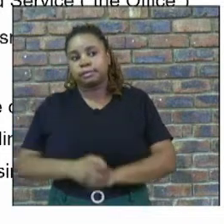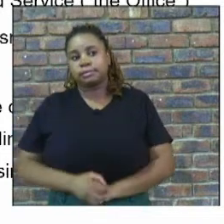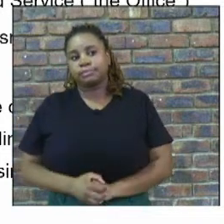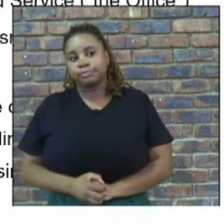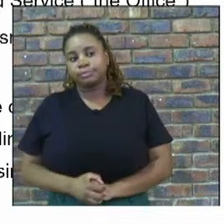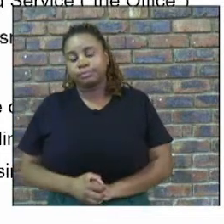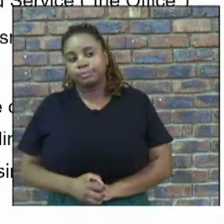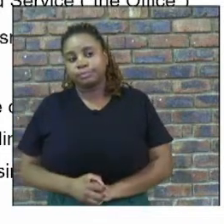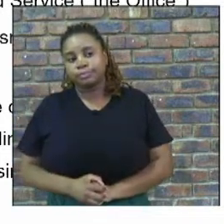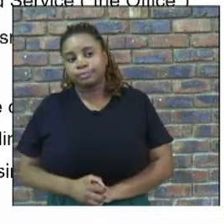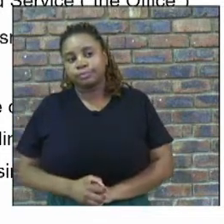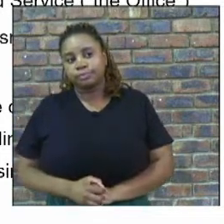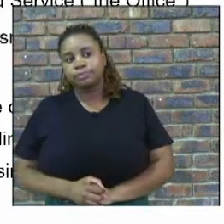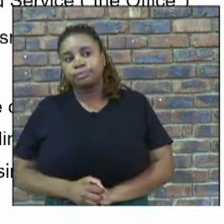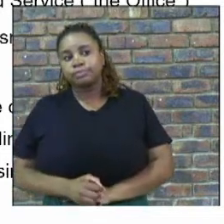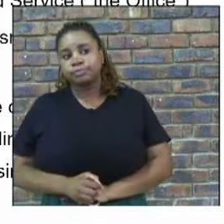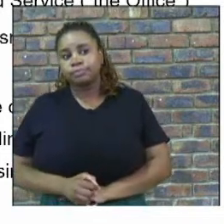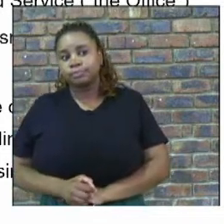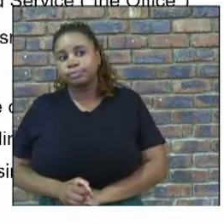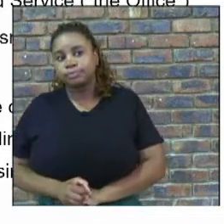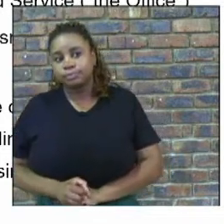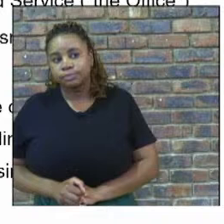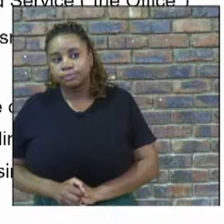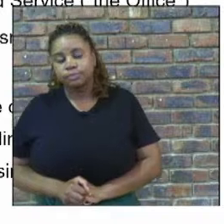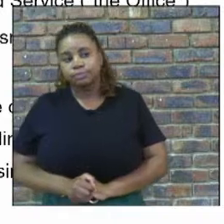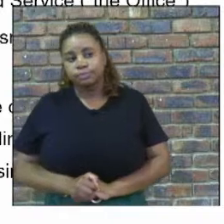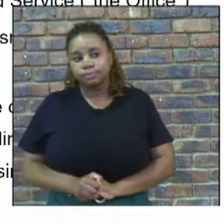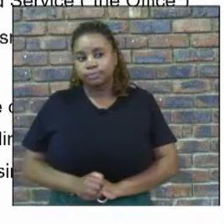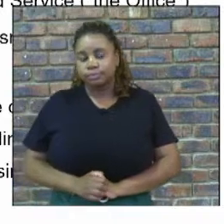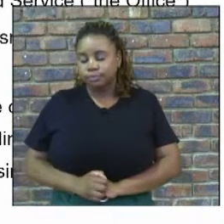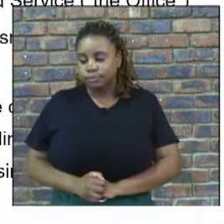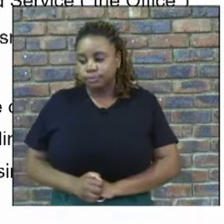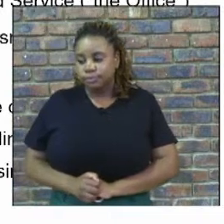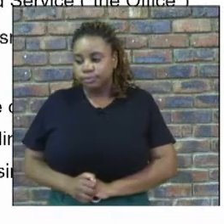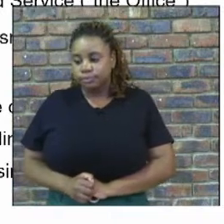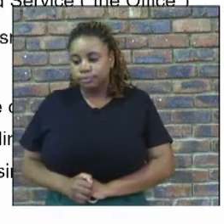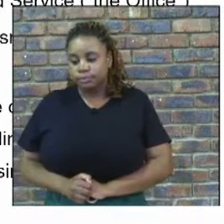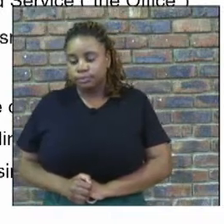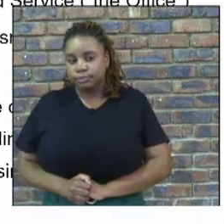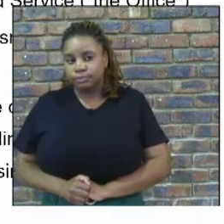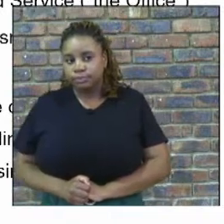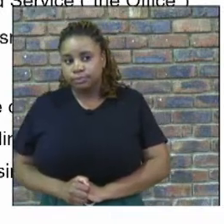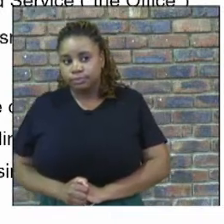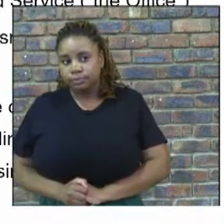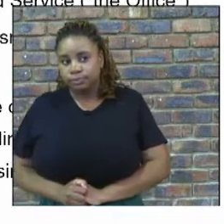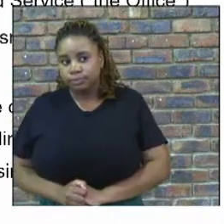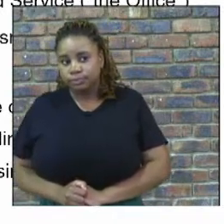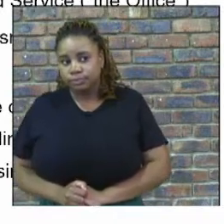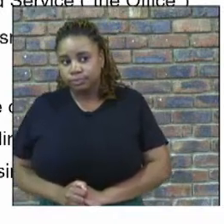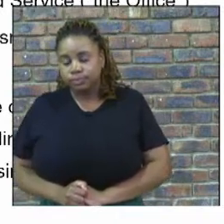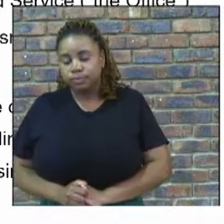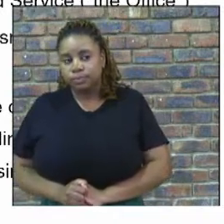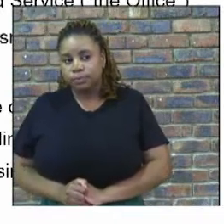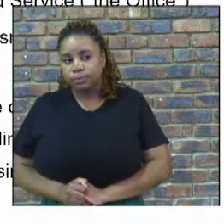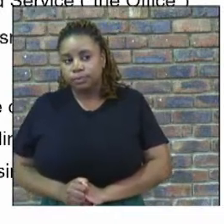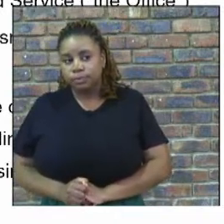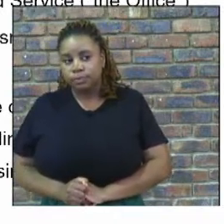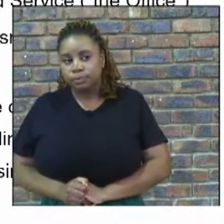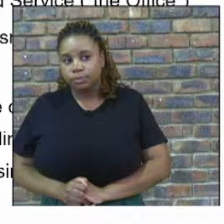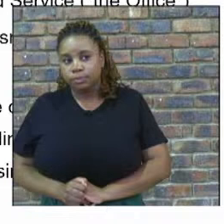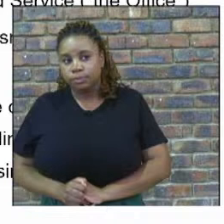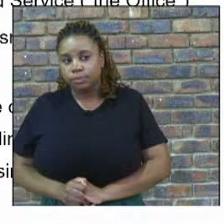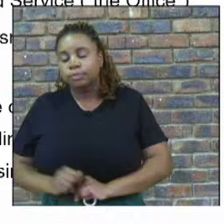Agency and the subsequent incorporation into SEDA of the Small Enterprise Finance Agency, the